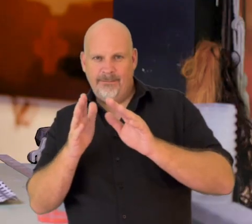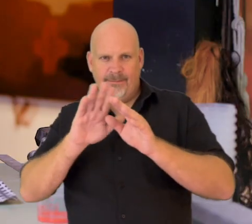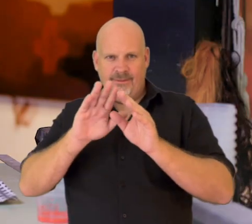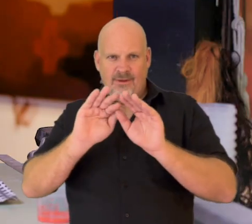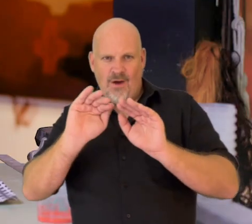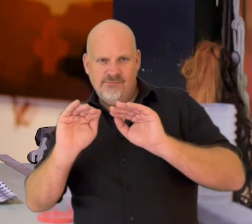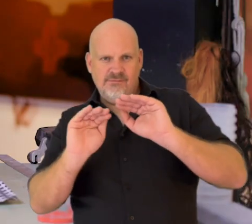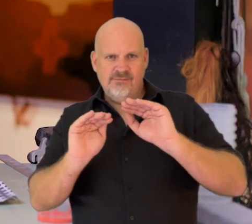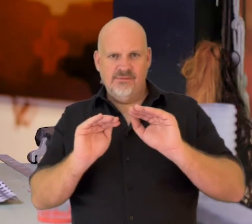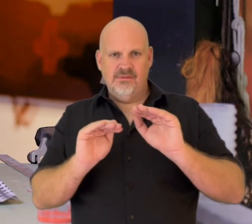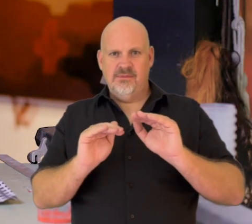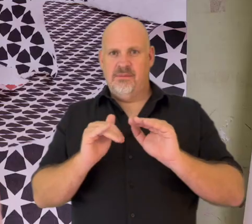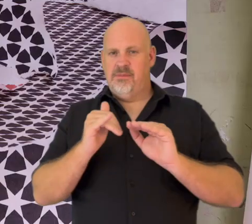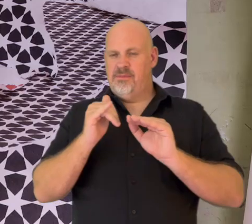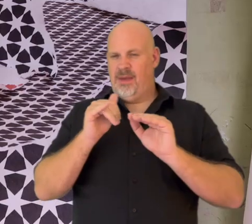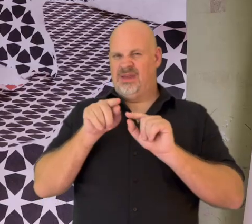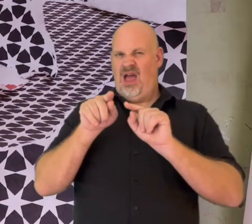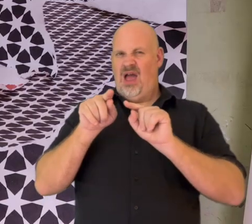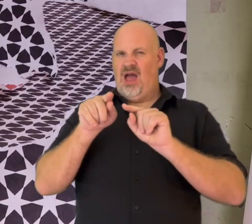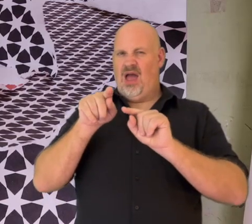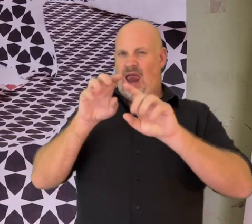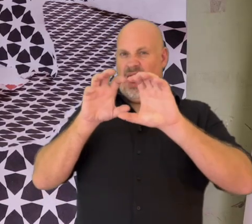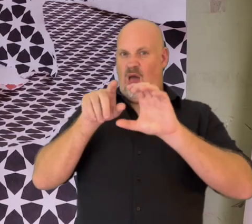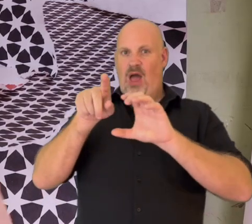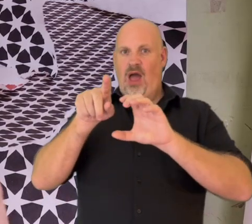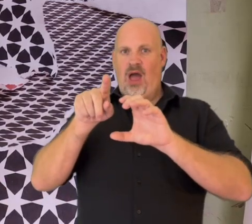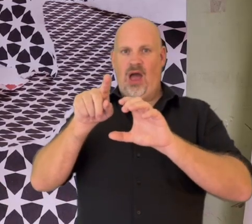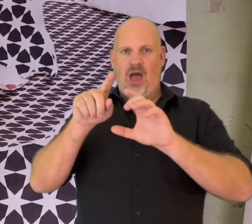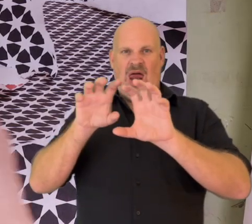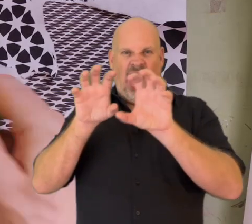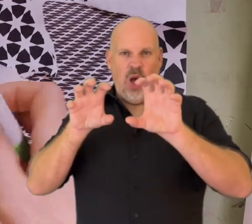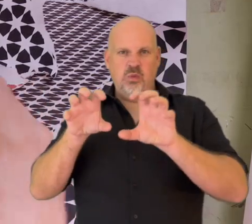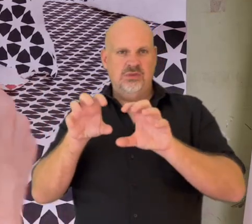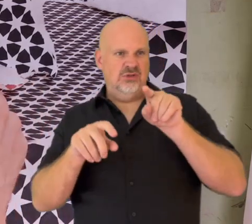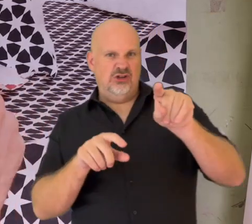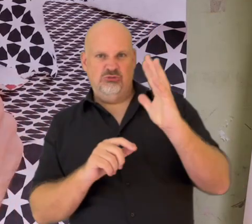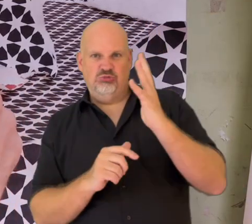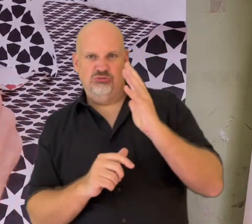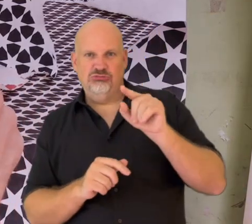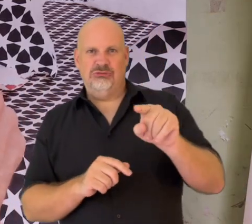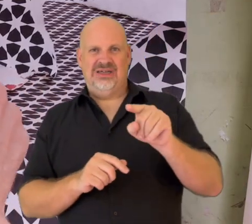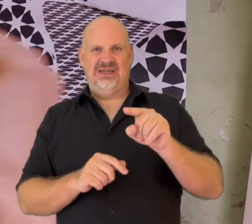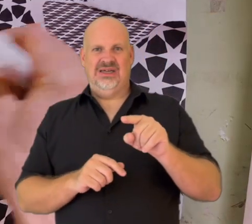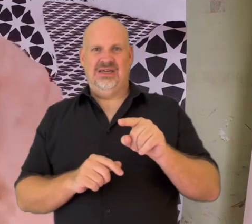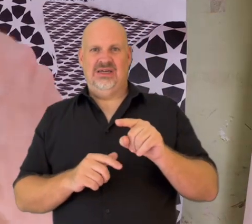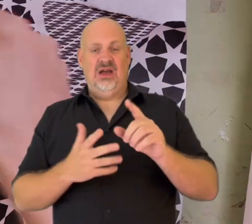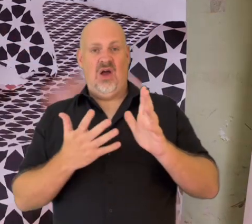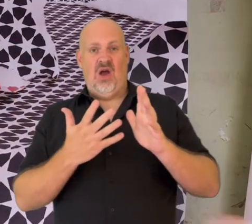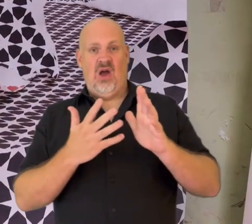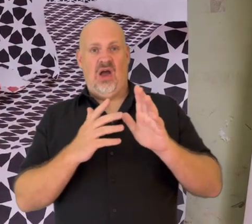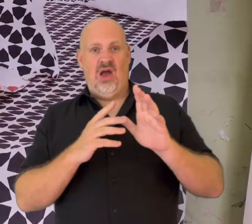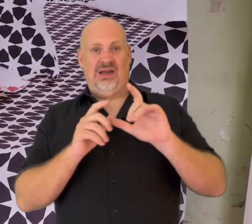And maybe they become clouds, or maybe they become trees, or maybe they just stay